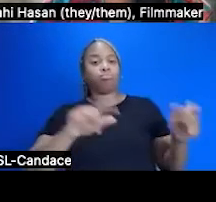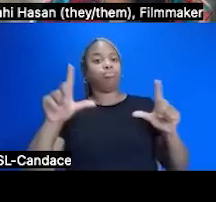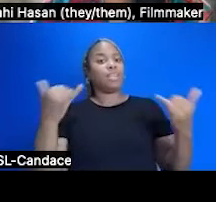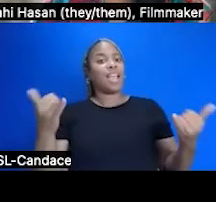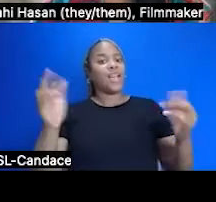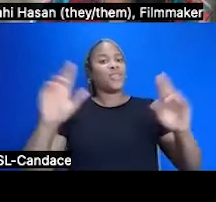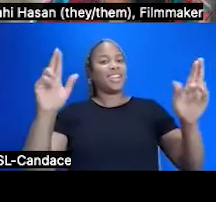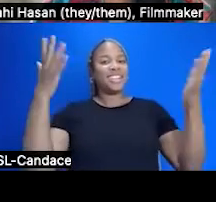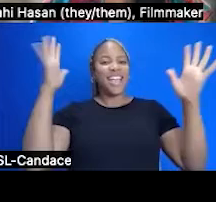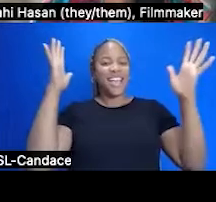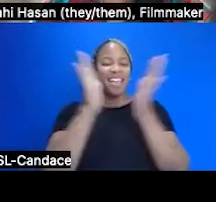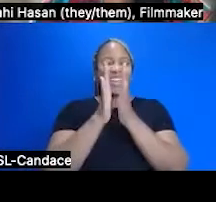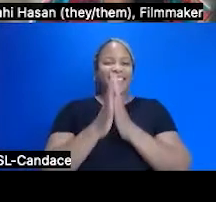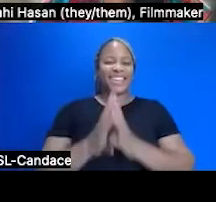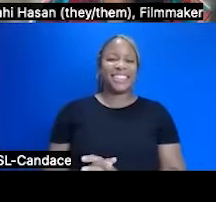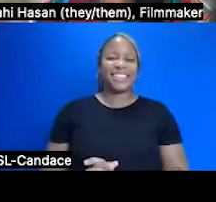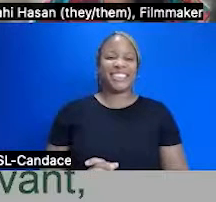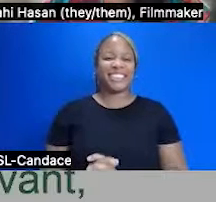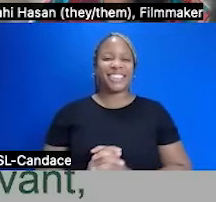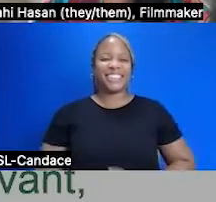screen. Yay! Yay.